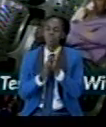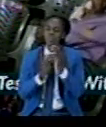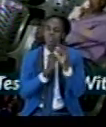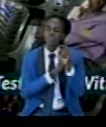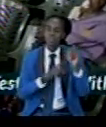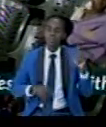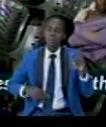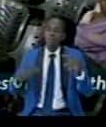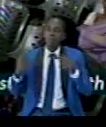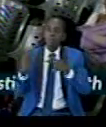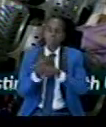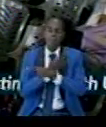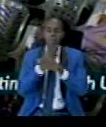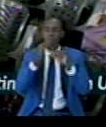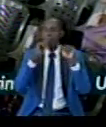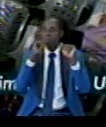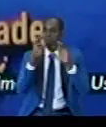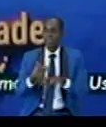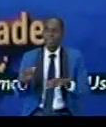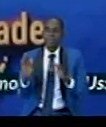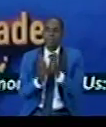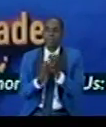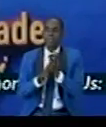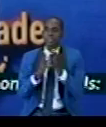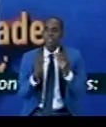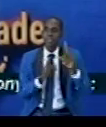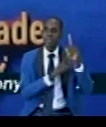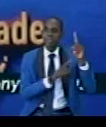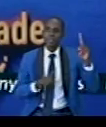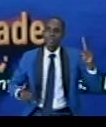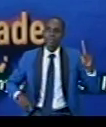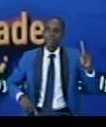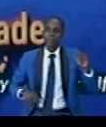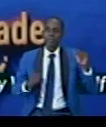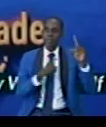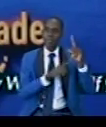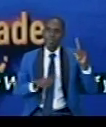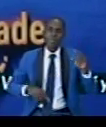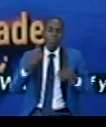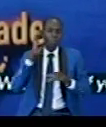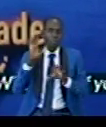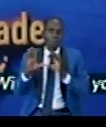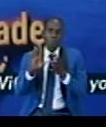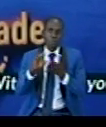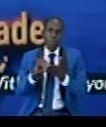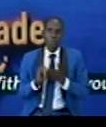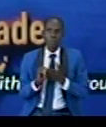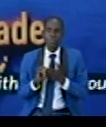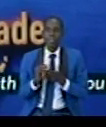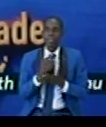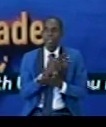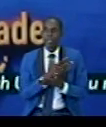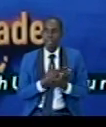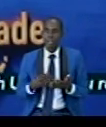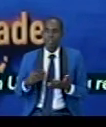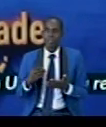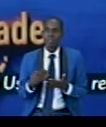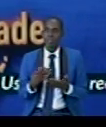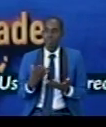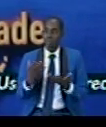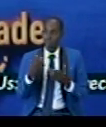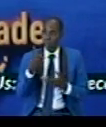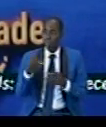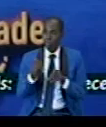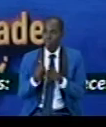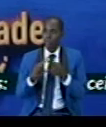multiple blessing. Praise the Lord. The Lord will do your own, and we want you also to come out and